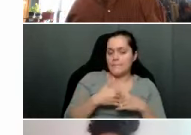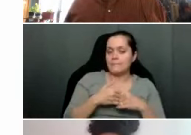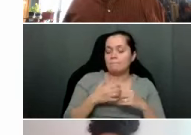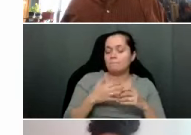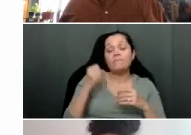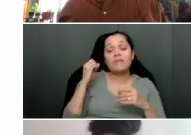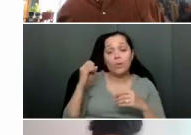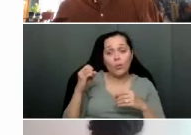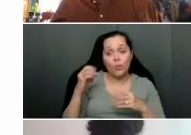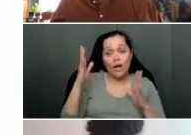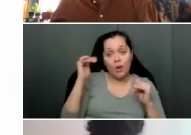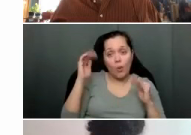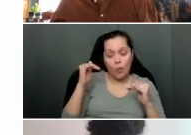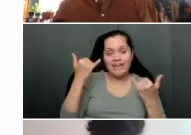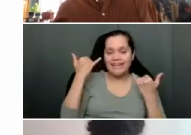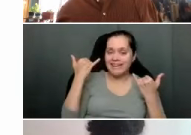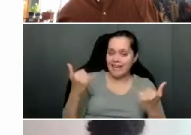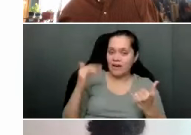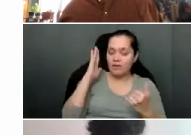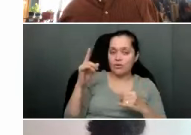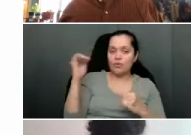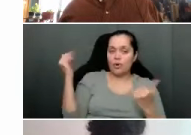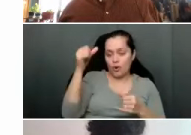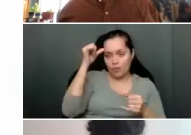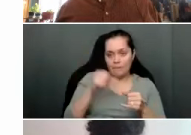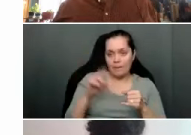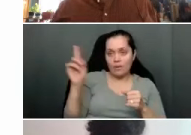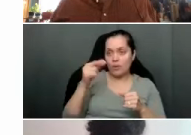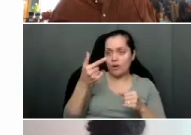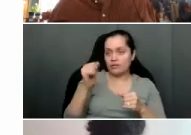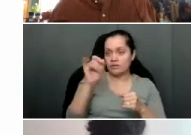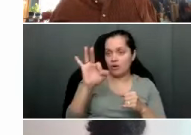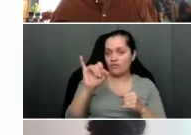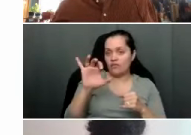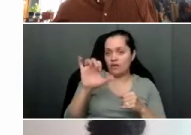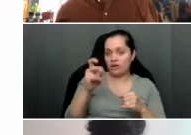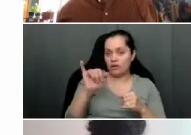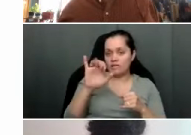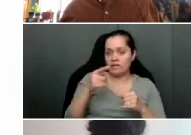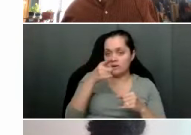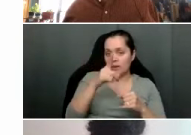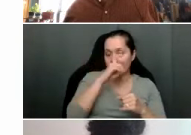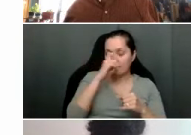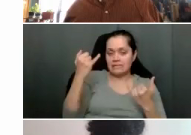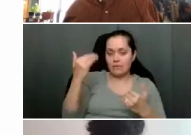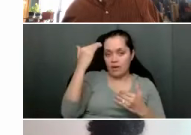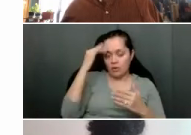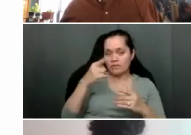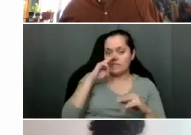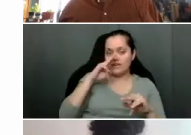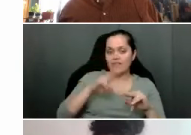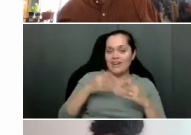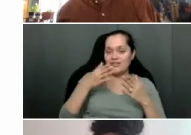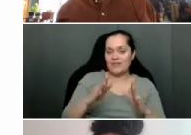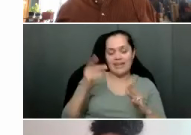So I'm hoping now you will all remember where the Gulf of Carpentaria is, because I hope this was a fun little way